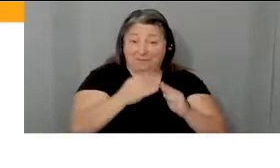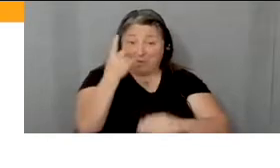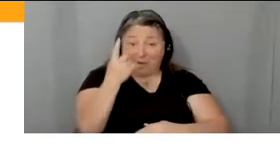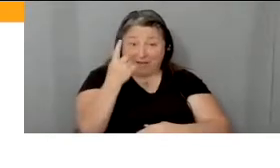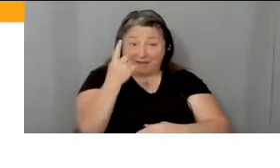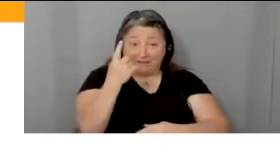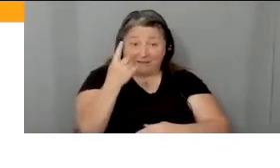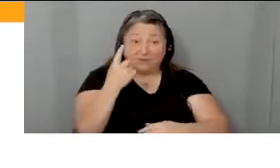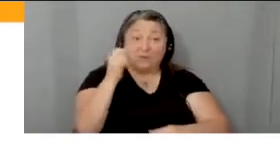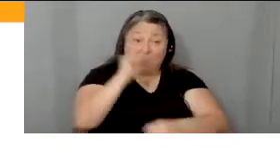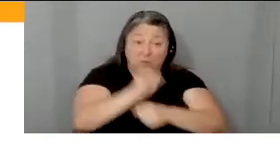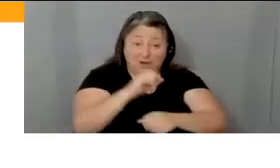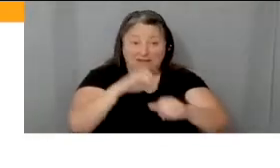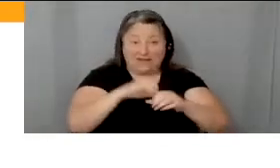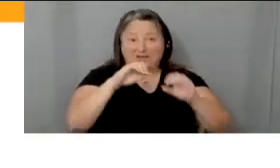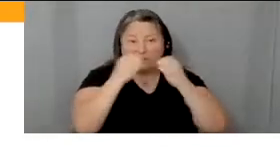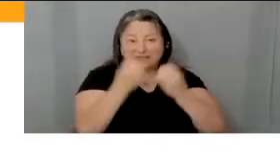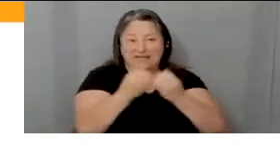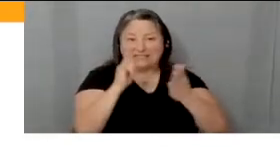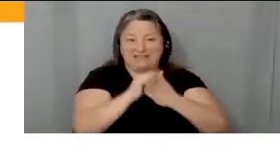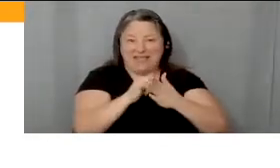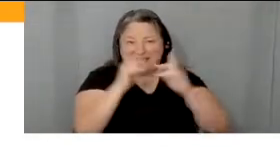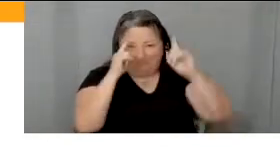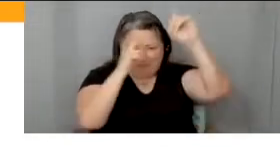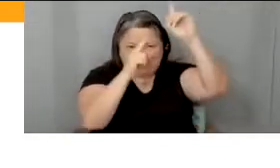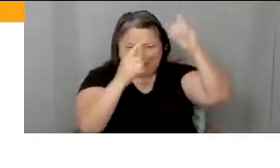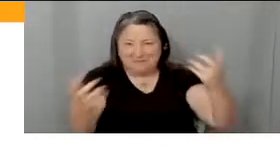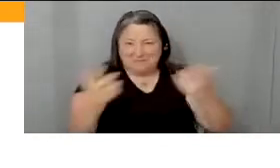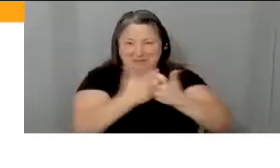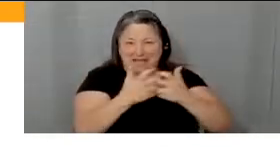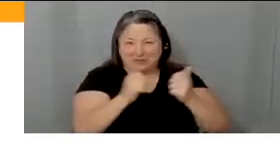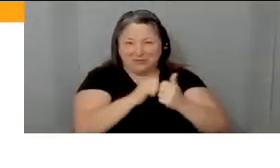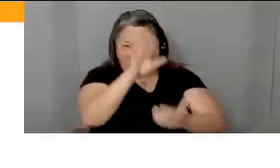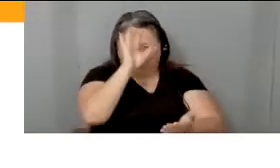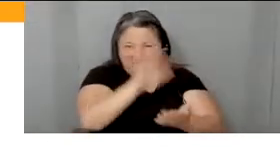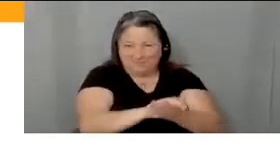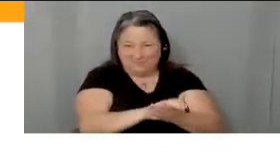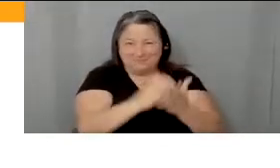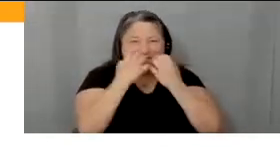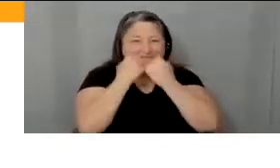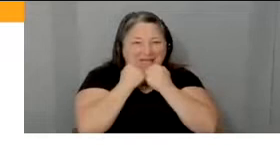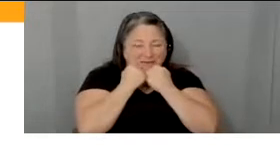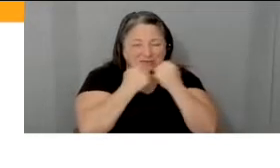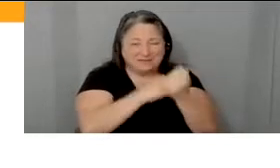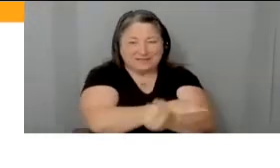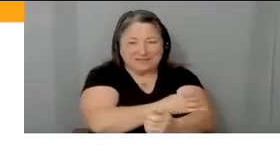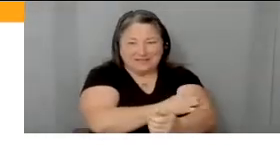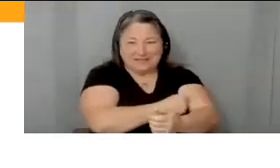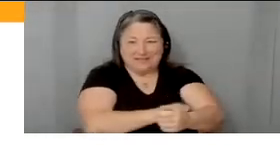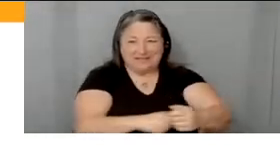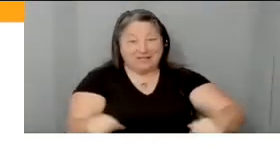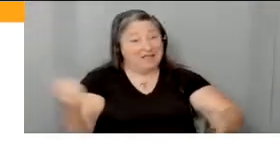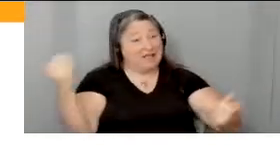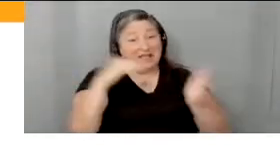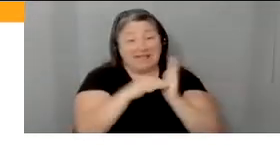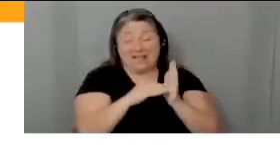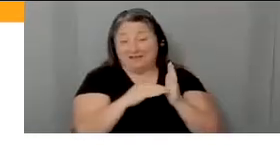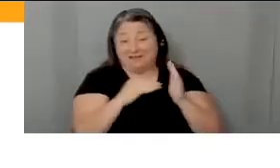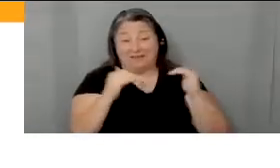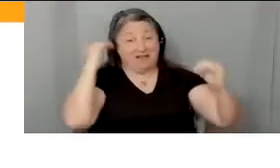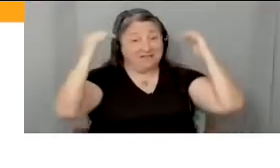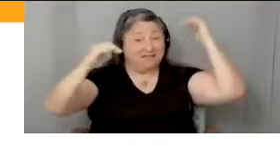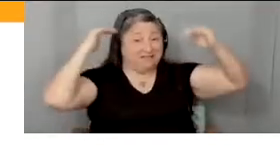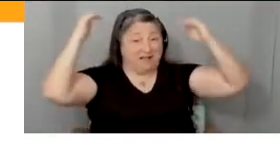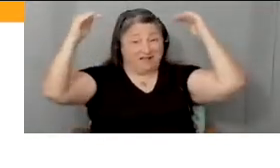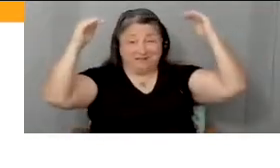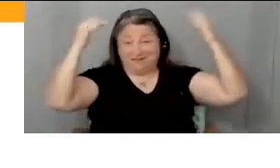at an organization whose mission aligns with your values. Like there is, again, adults are spending